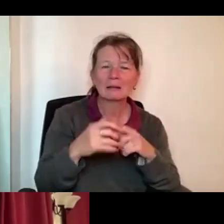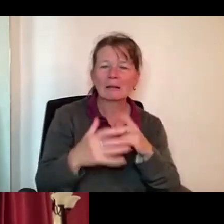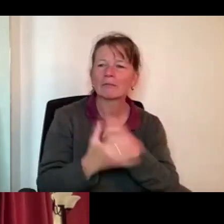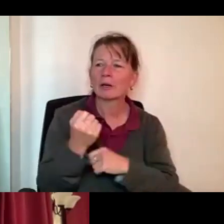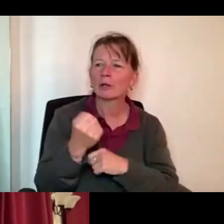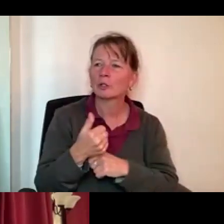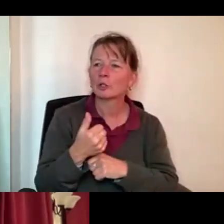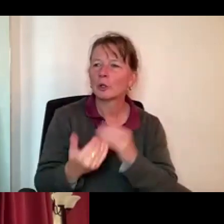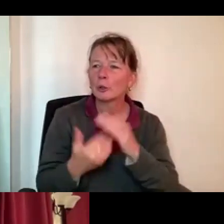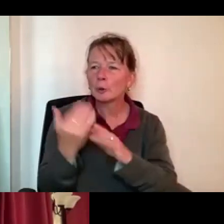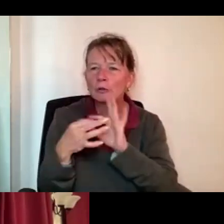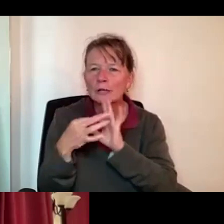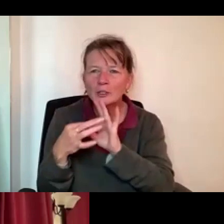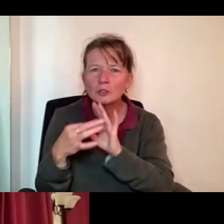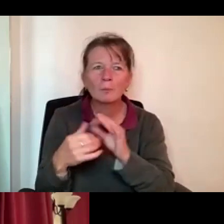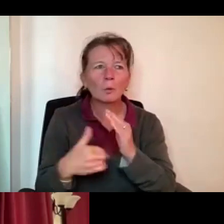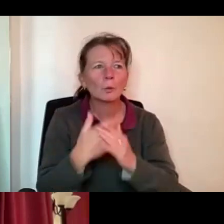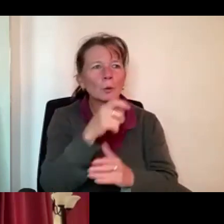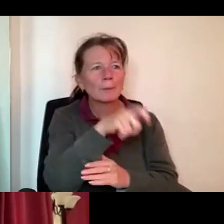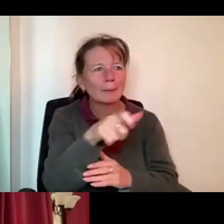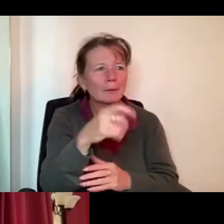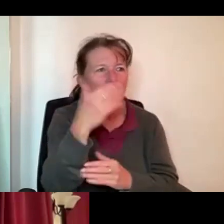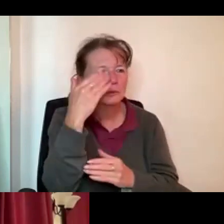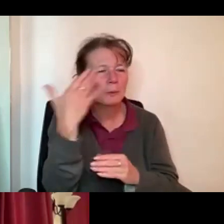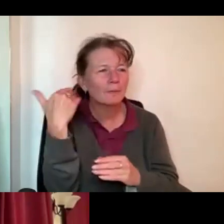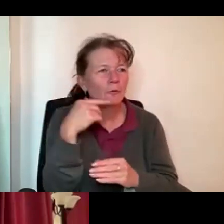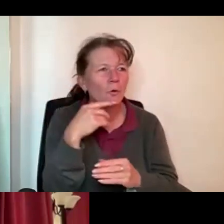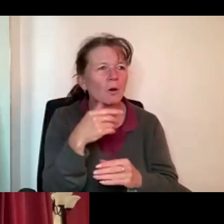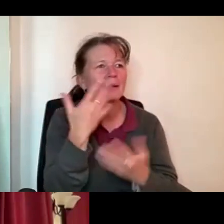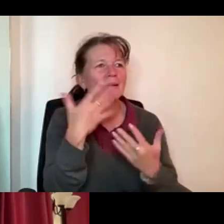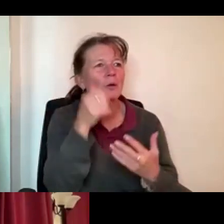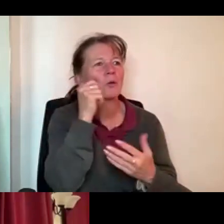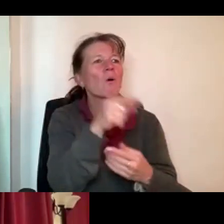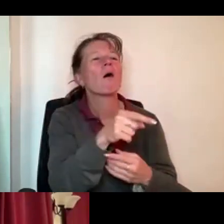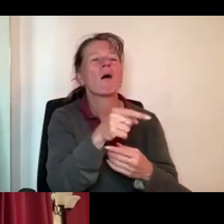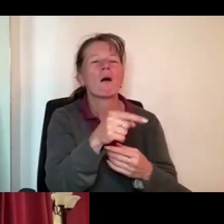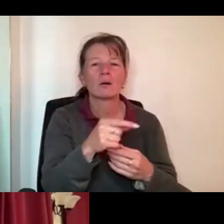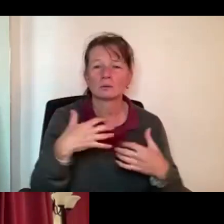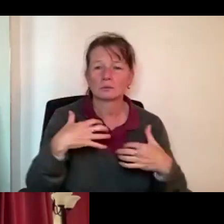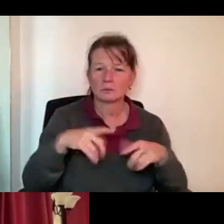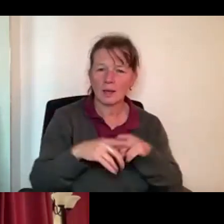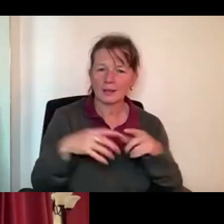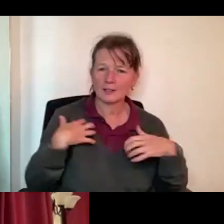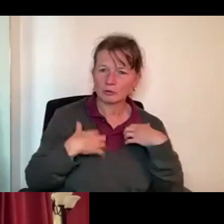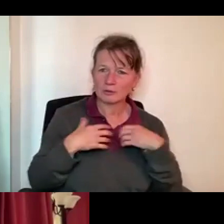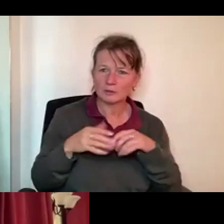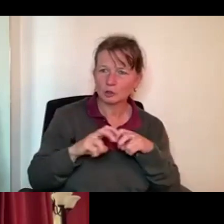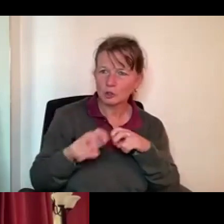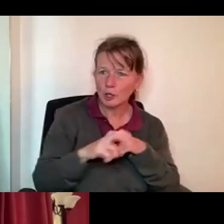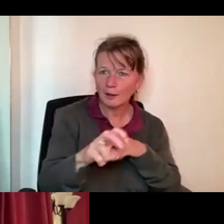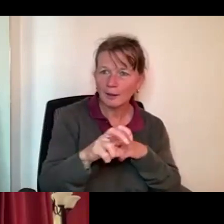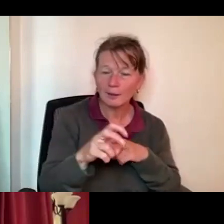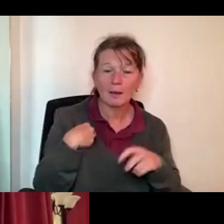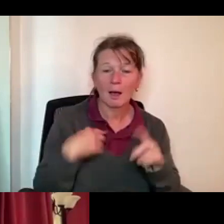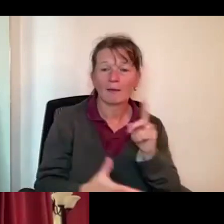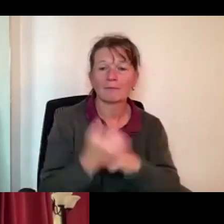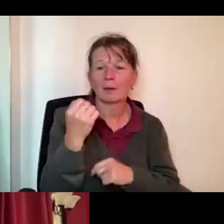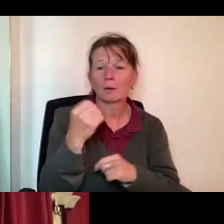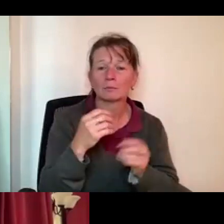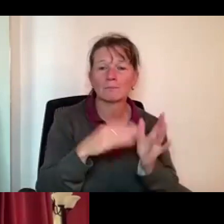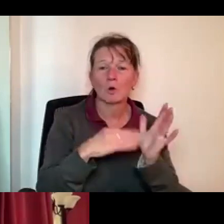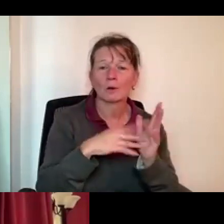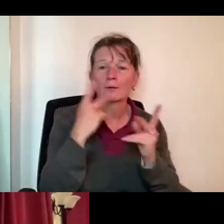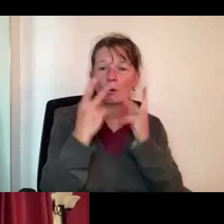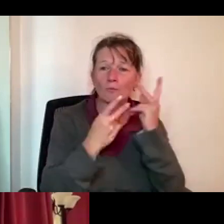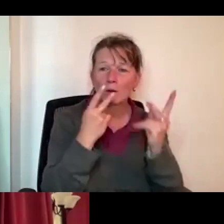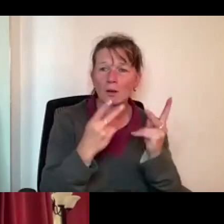new work. And this has been a really interesting journey for me to actually discover Mahogany Opera, which was not